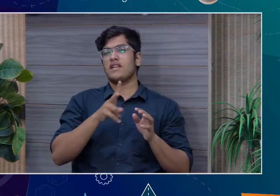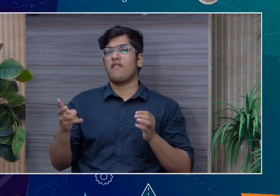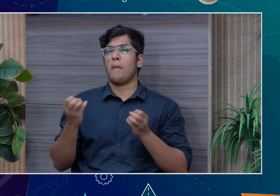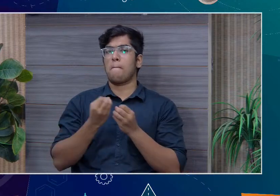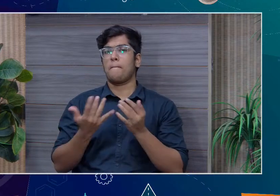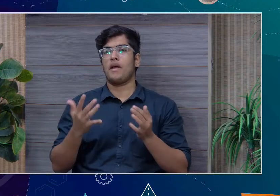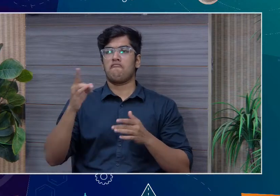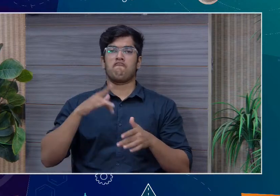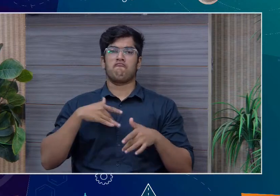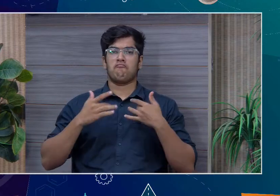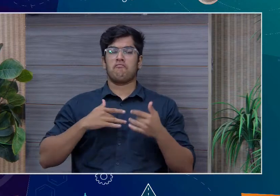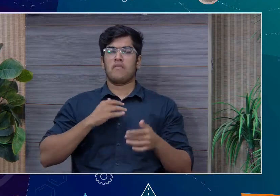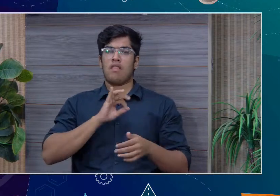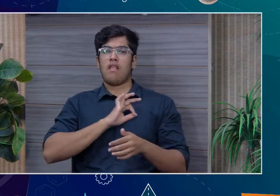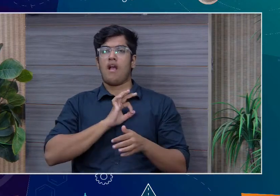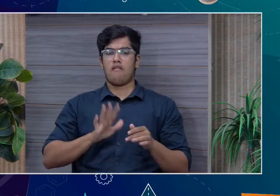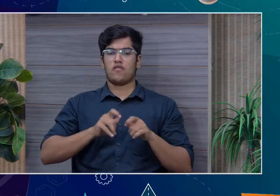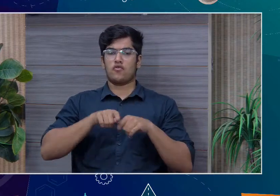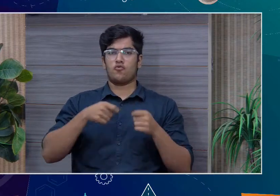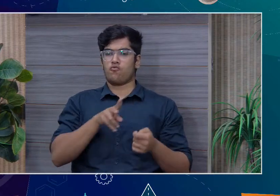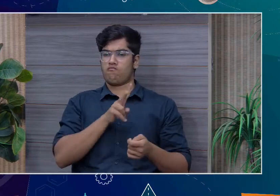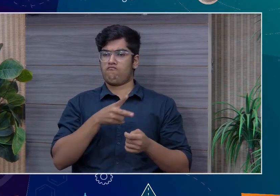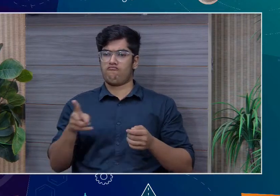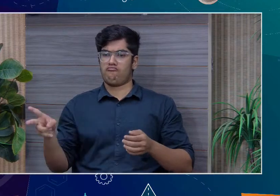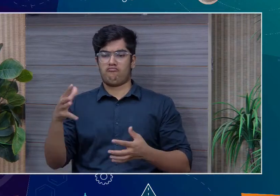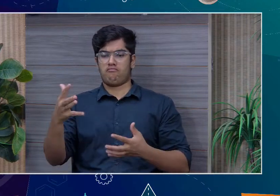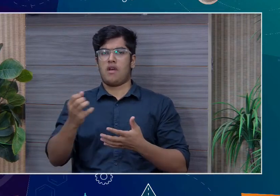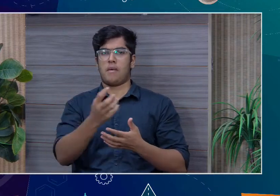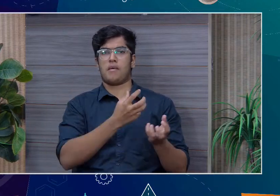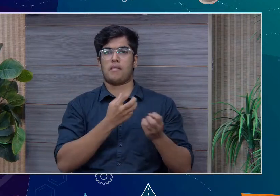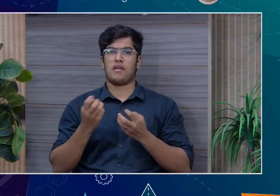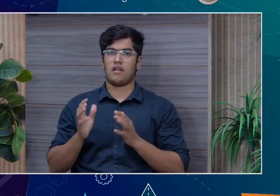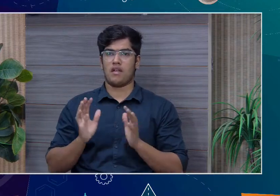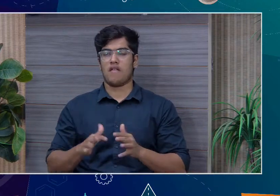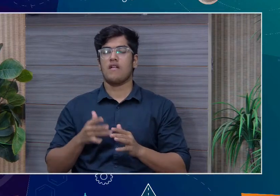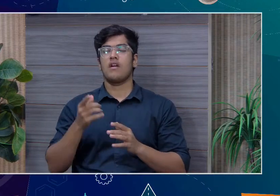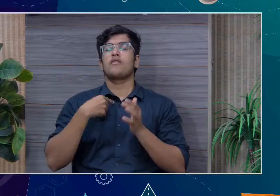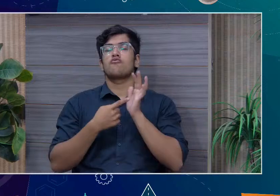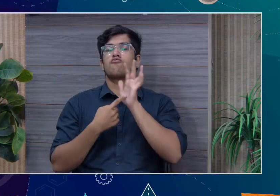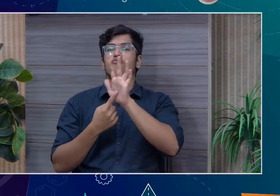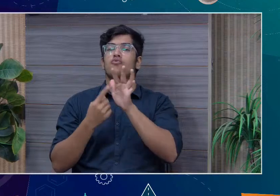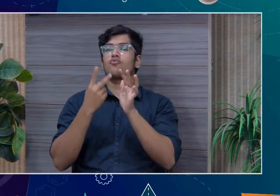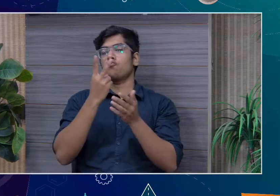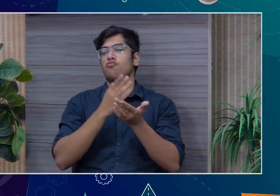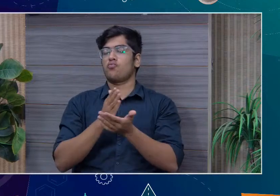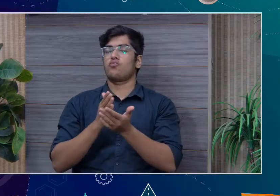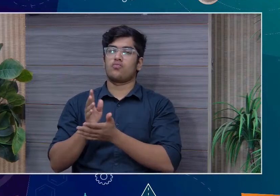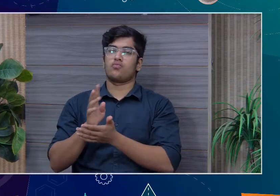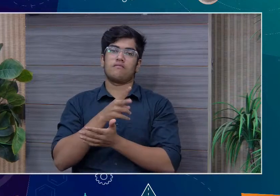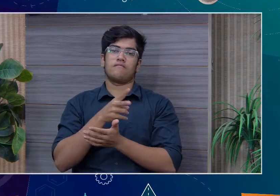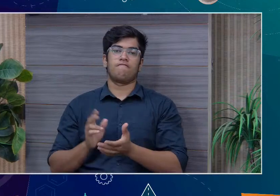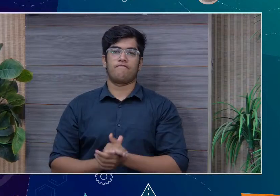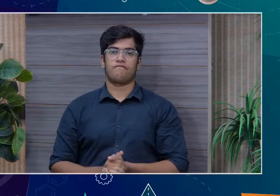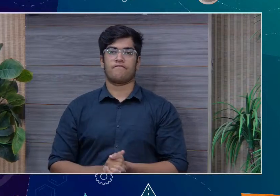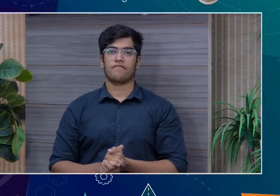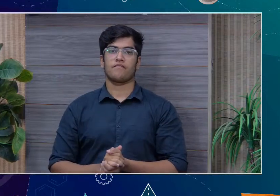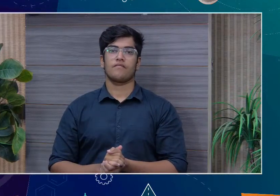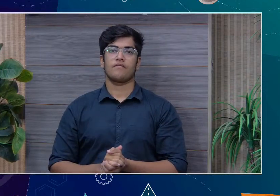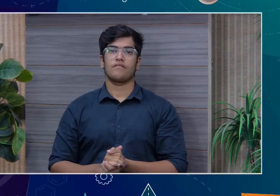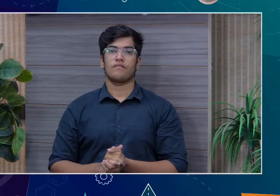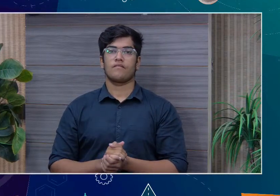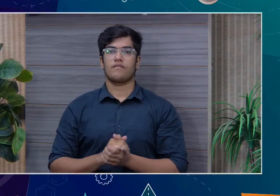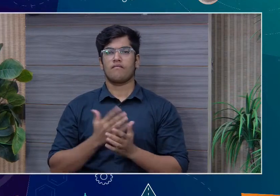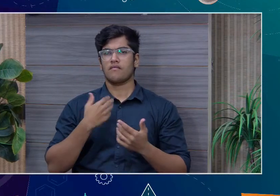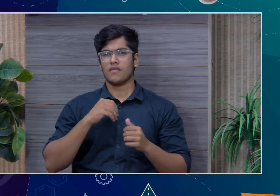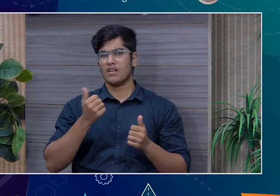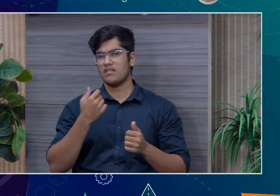shoes also. Okay. So that is why these two types of shoes I have shown in the slide. Okay. So can we say